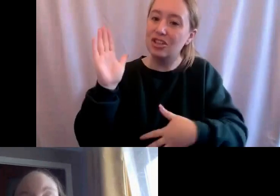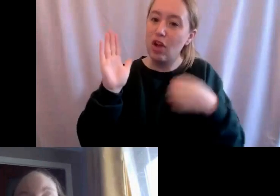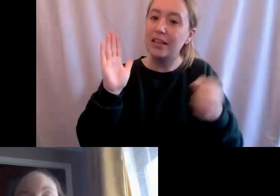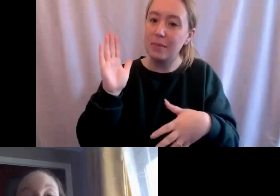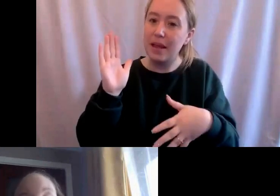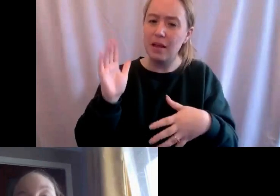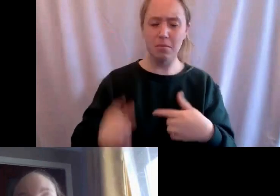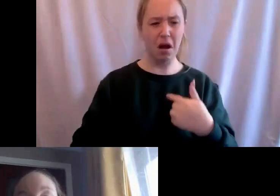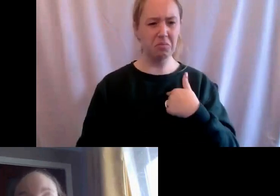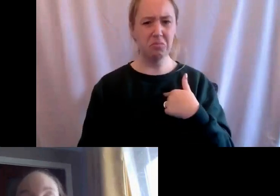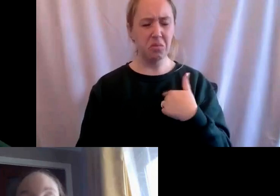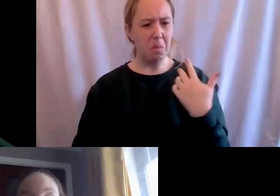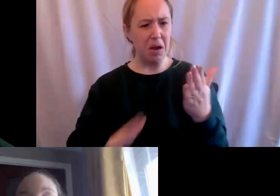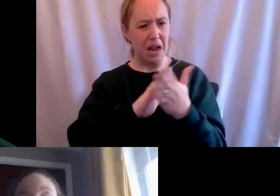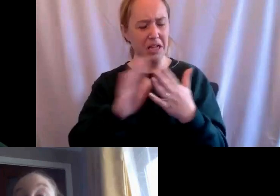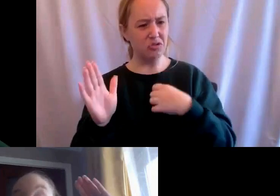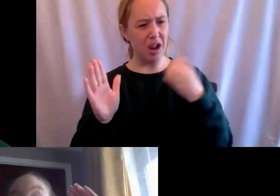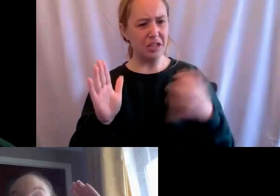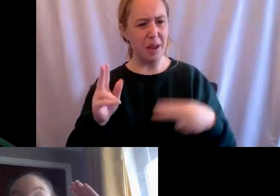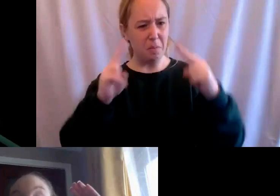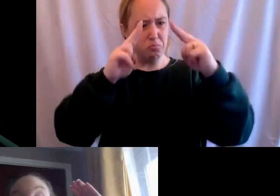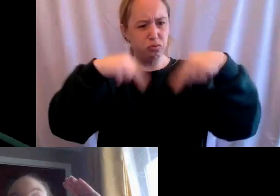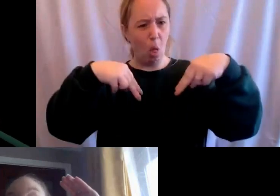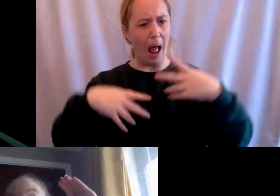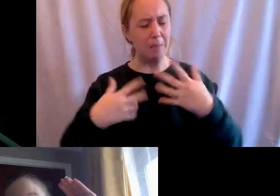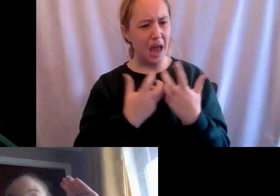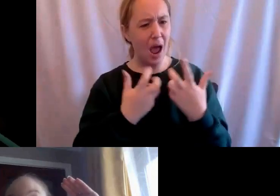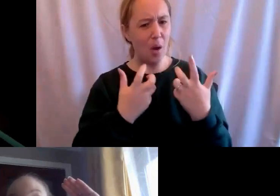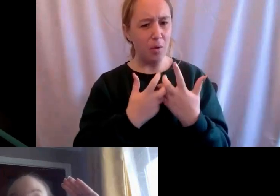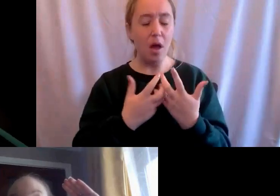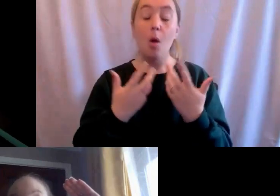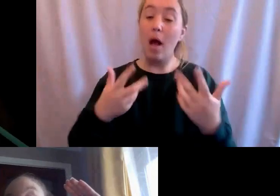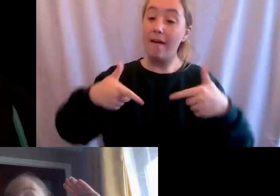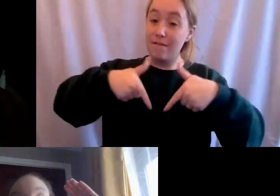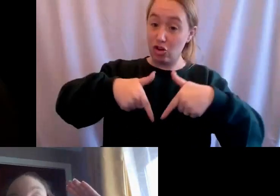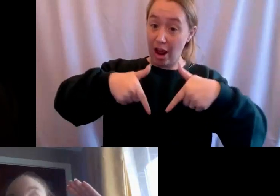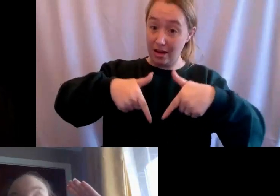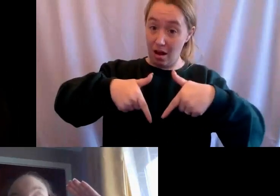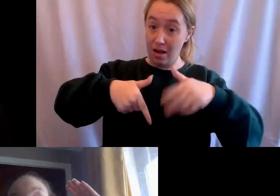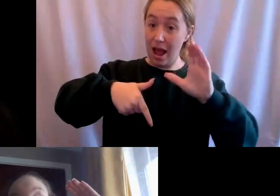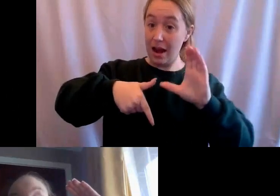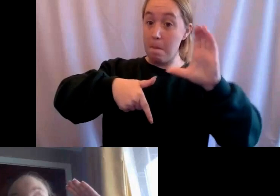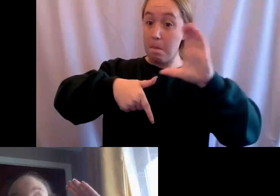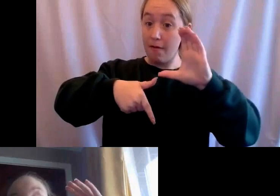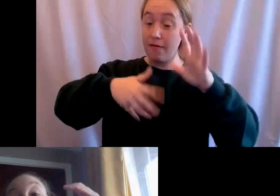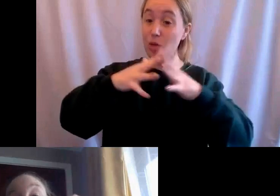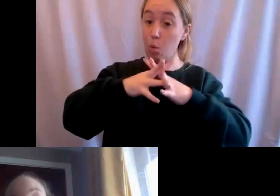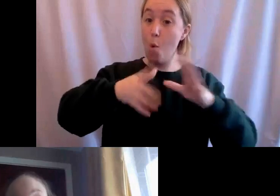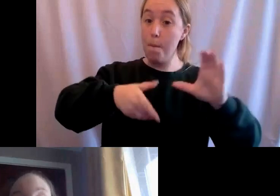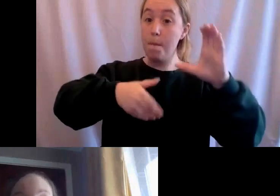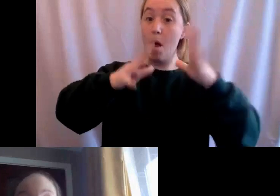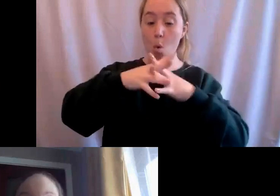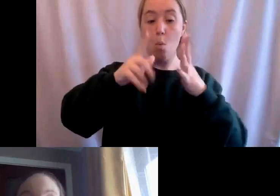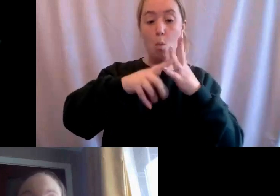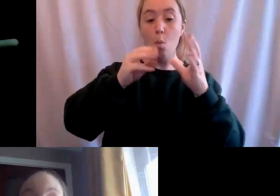have a prolapse? I've had a hysterectomy. Well, the womb sits above the vagina, so even if you've had a hysterectomy, you